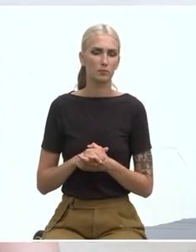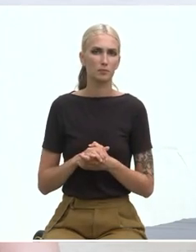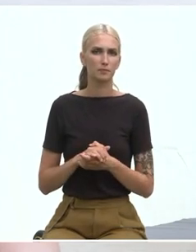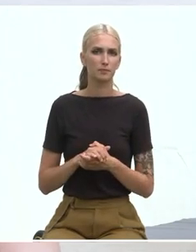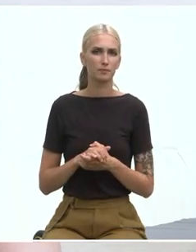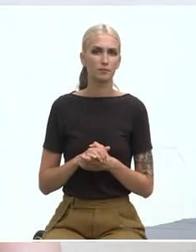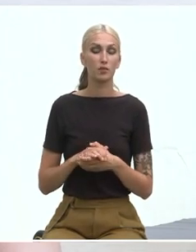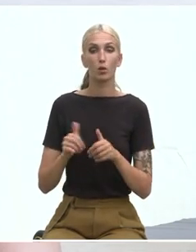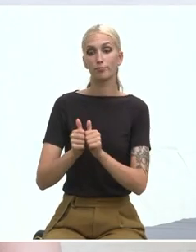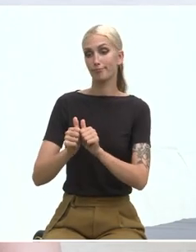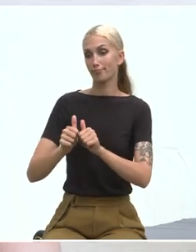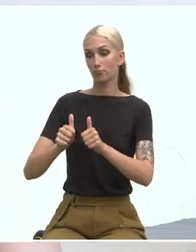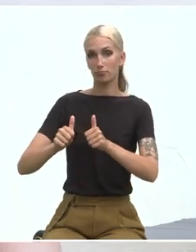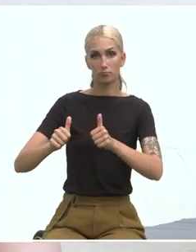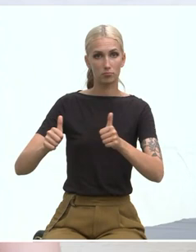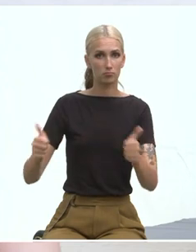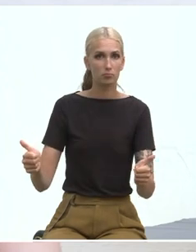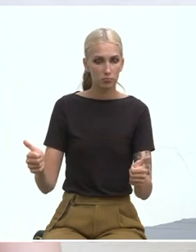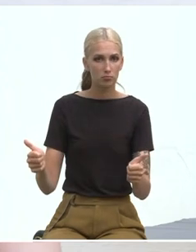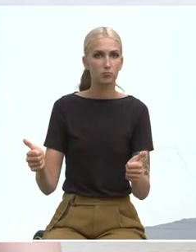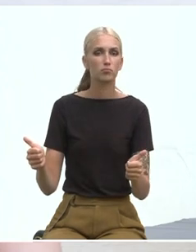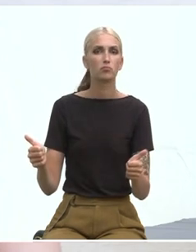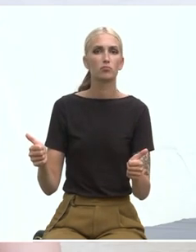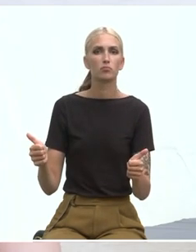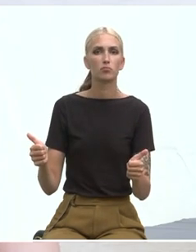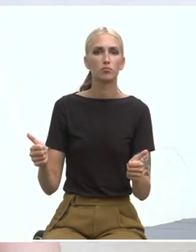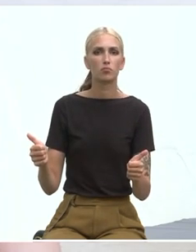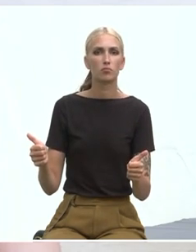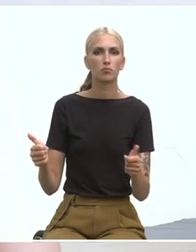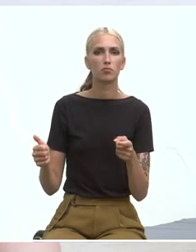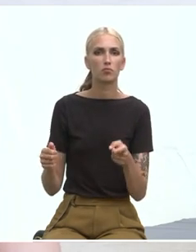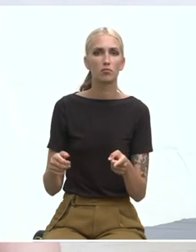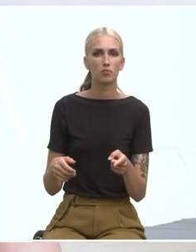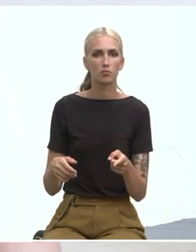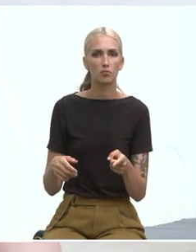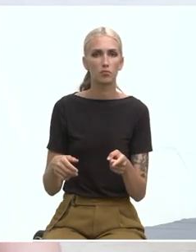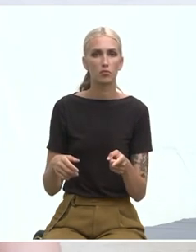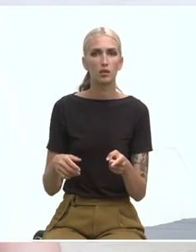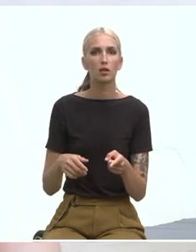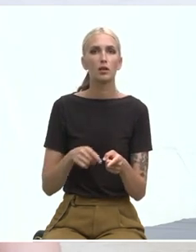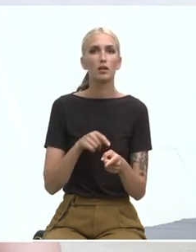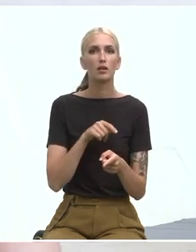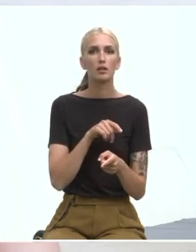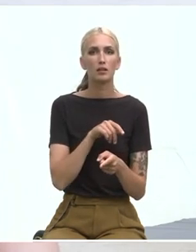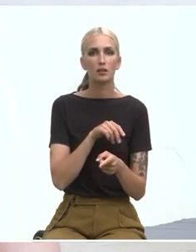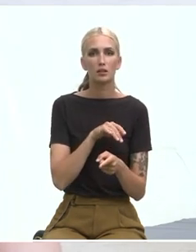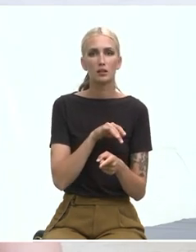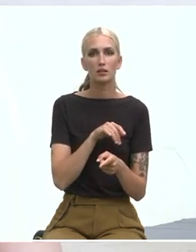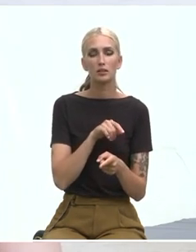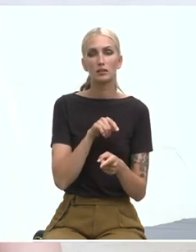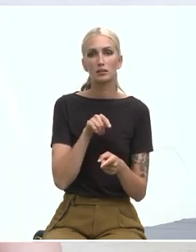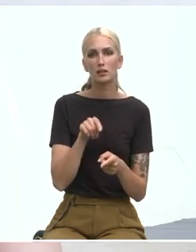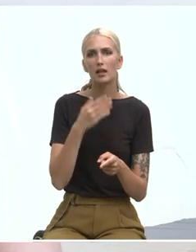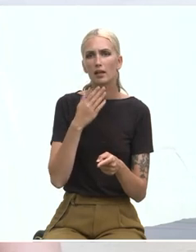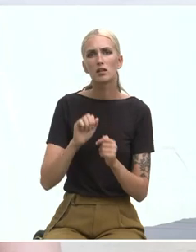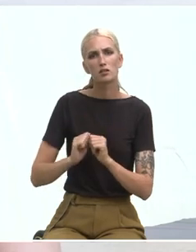when we end up splitting up, then our partner leaves with all of our social network. Keep your friends. Work